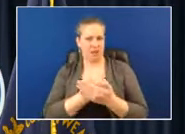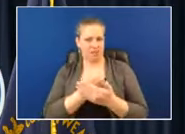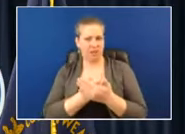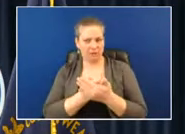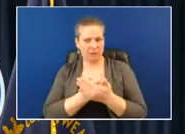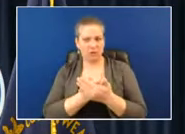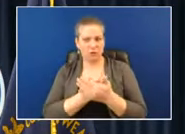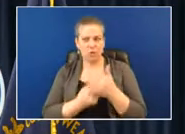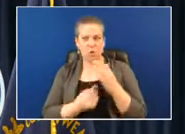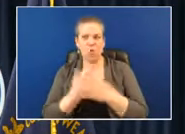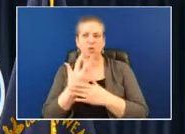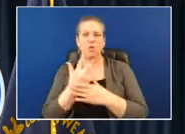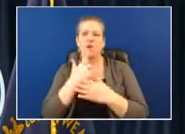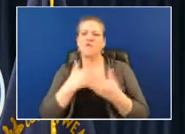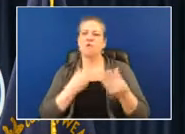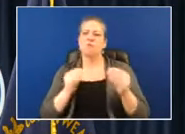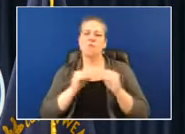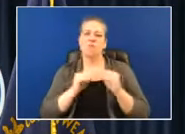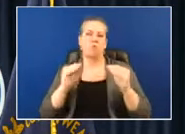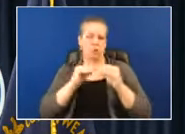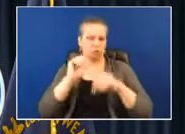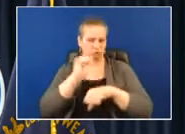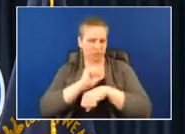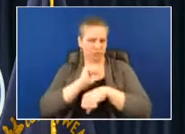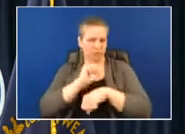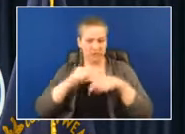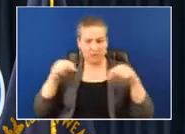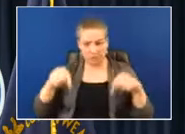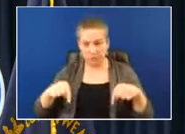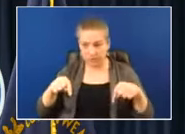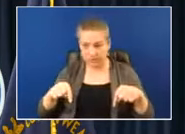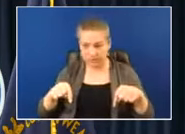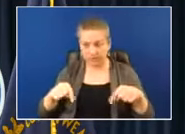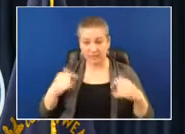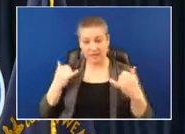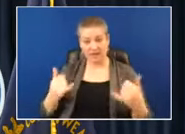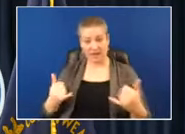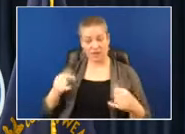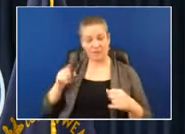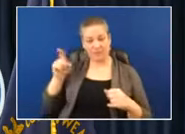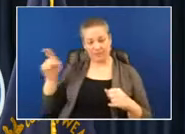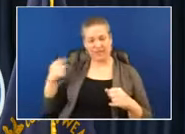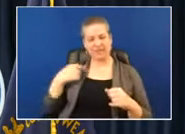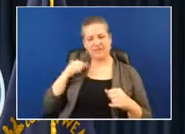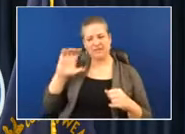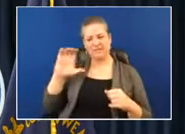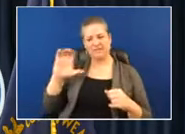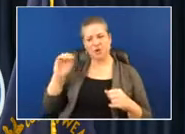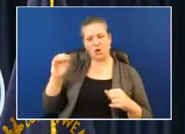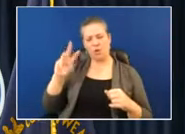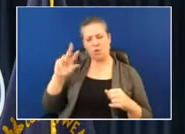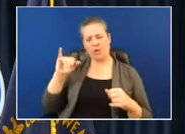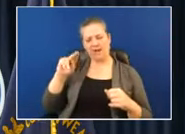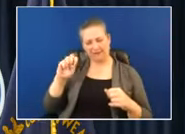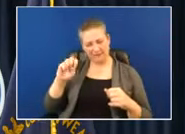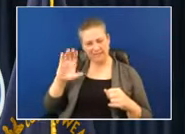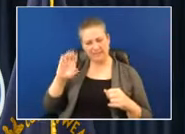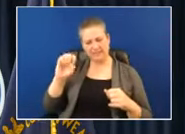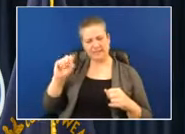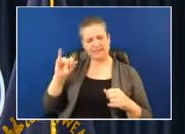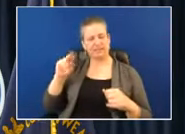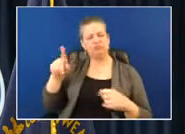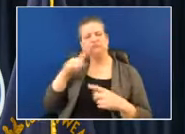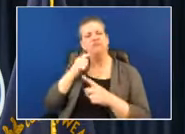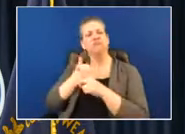more jobs in this area. Today, I'm pleased to be joined by FEM Aero COO Wayne Sisson. Wayne, who is a veteran, and